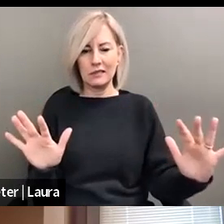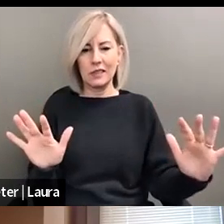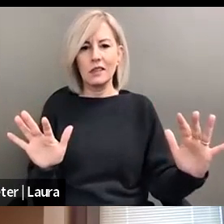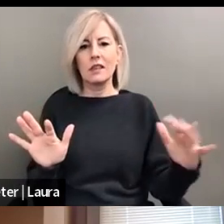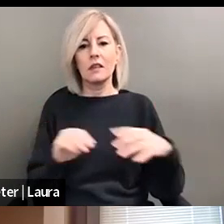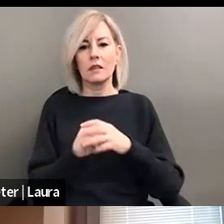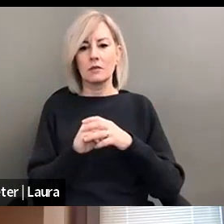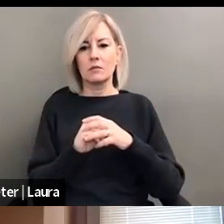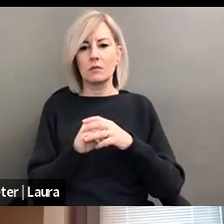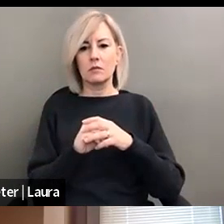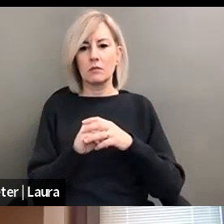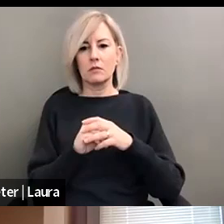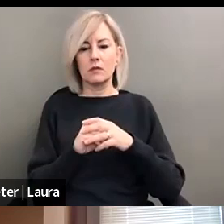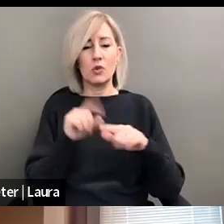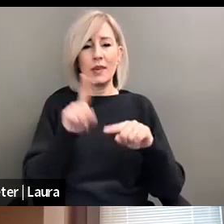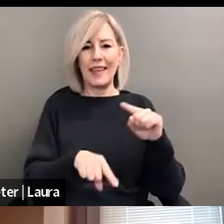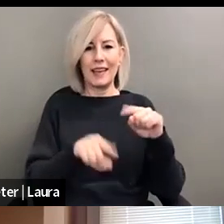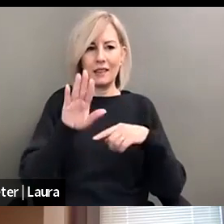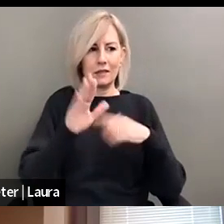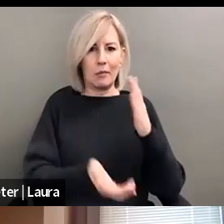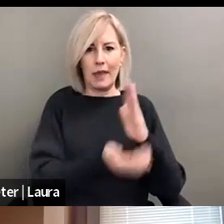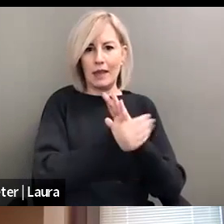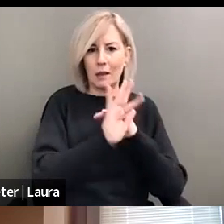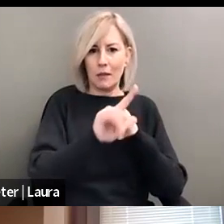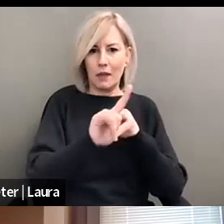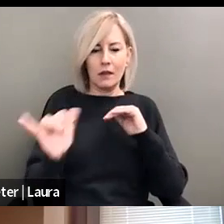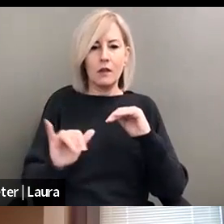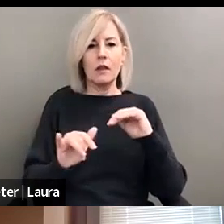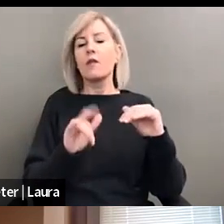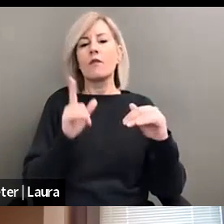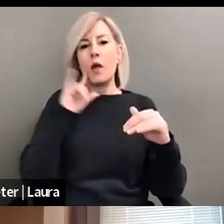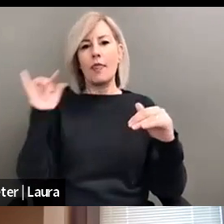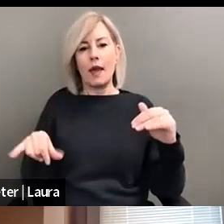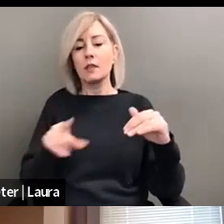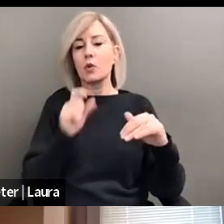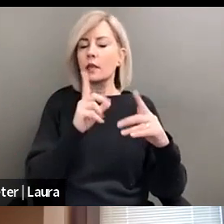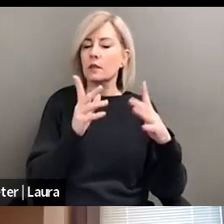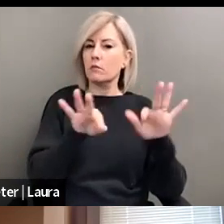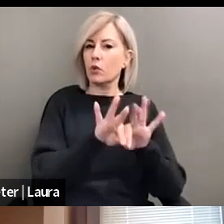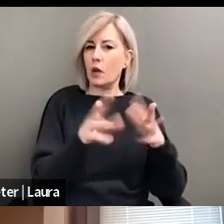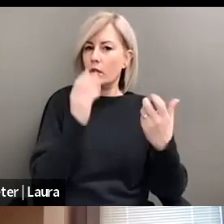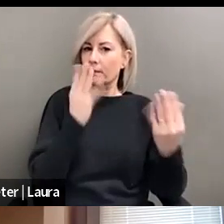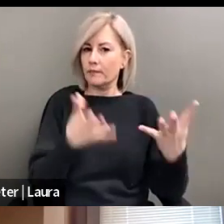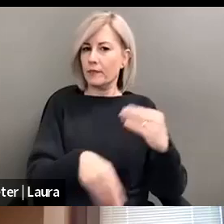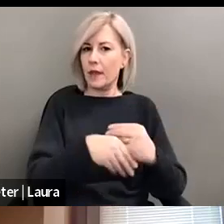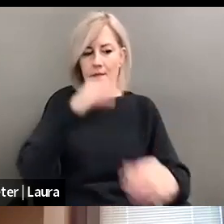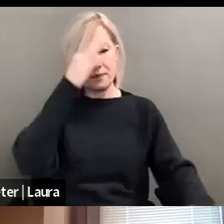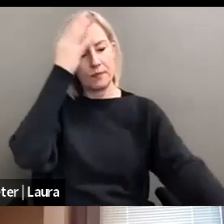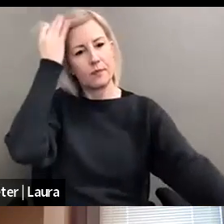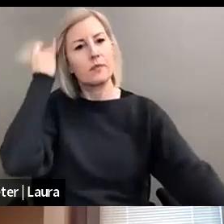no bills to amend things on too. So that's a really critical step that I left out earlier. Thank you. And